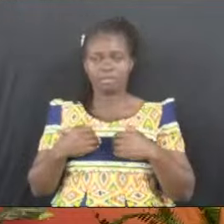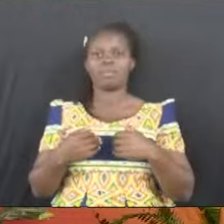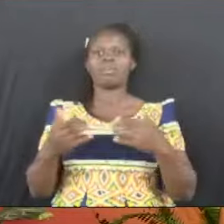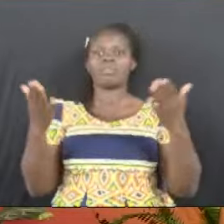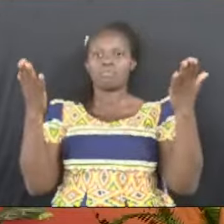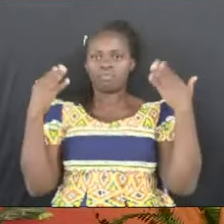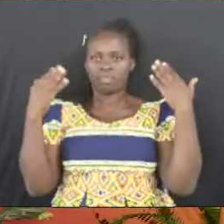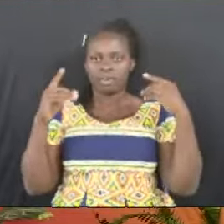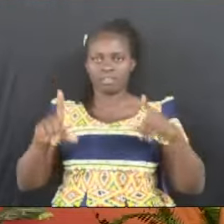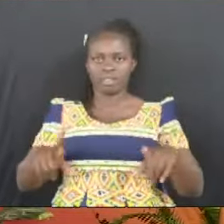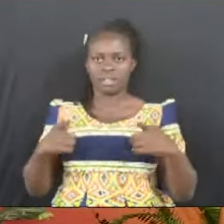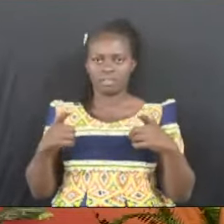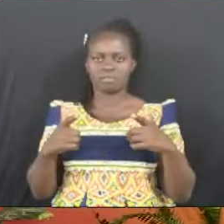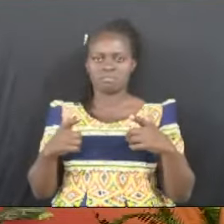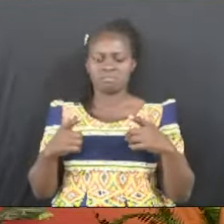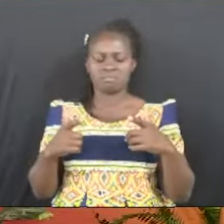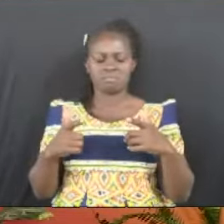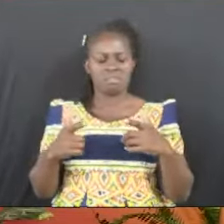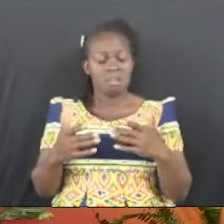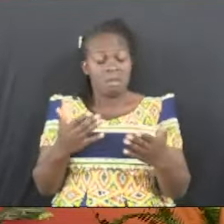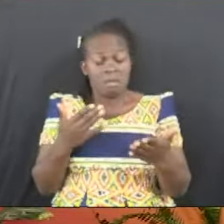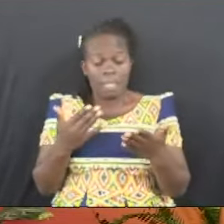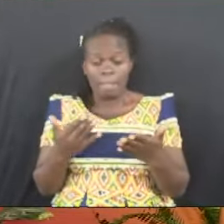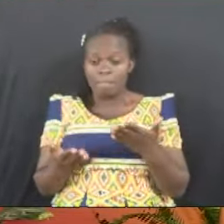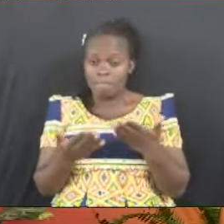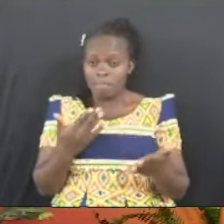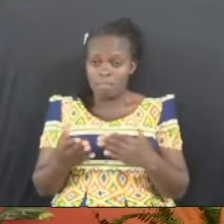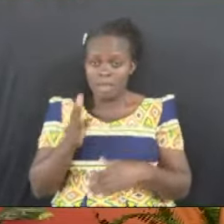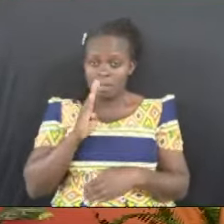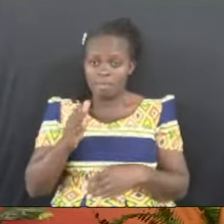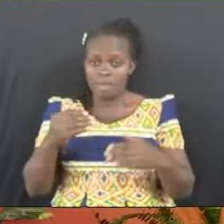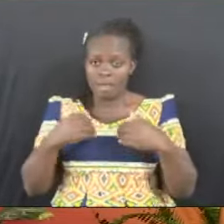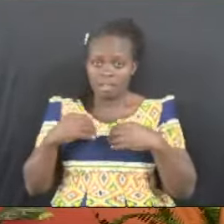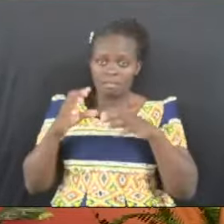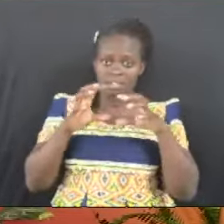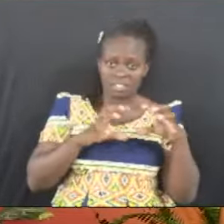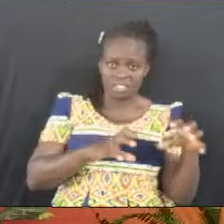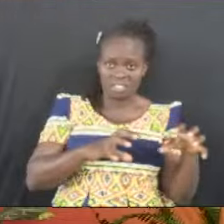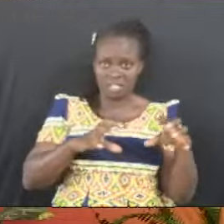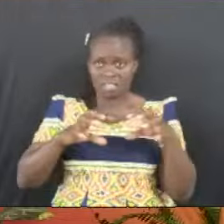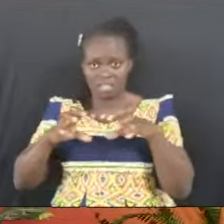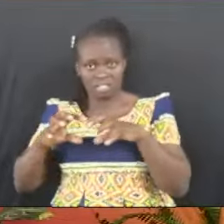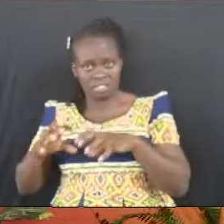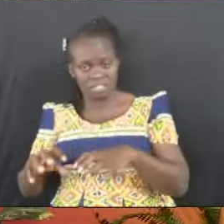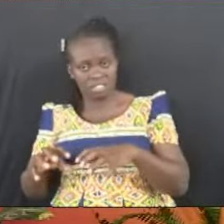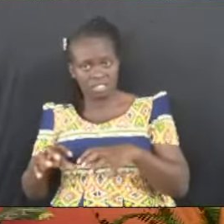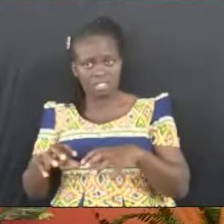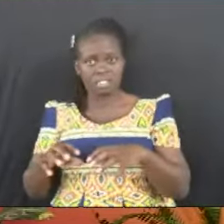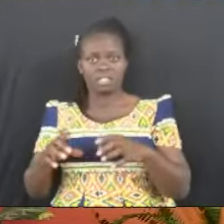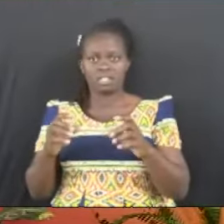in this life, though we even have our lives threatened,